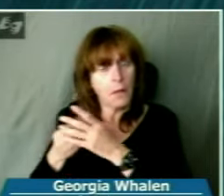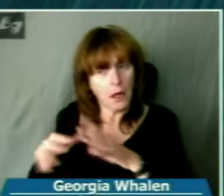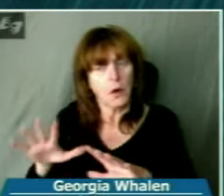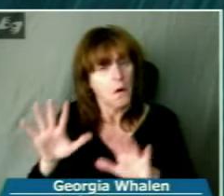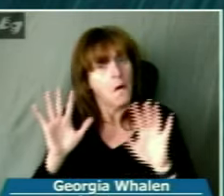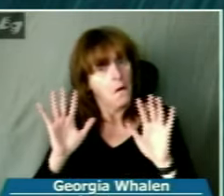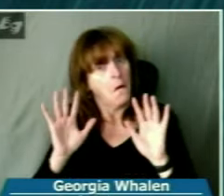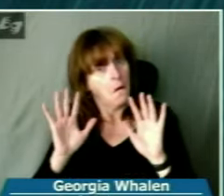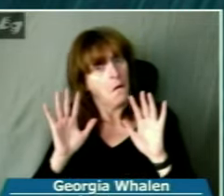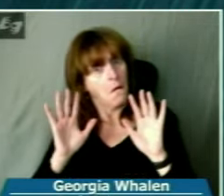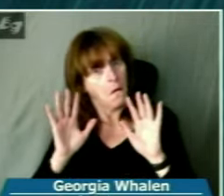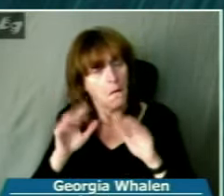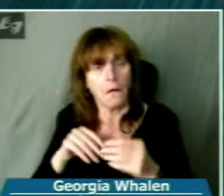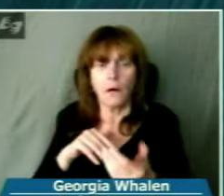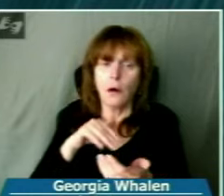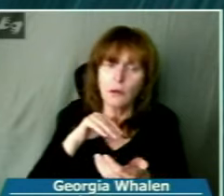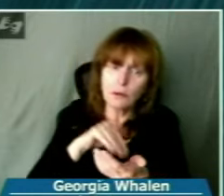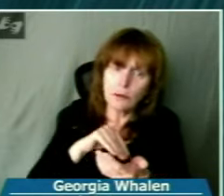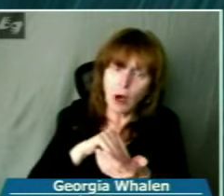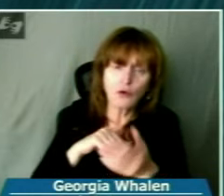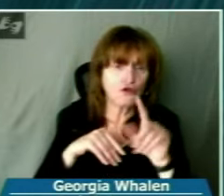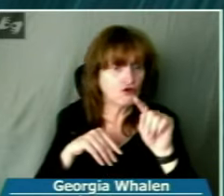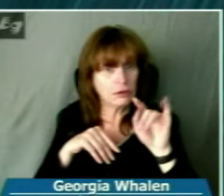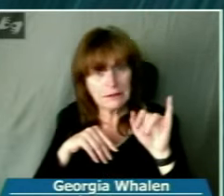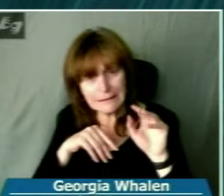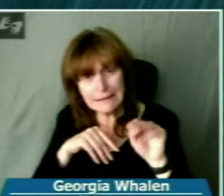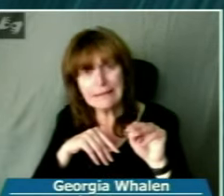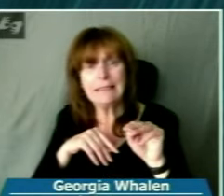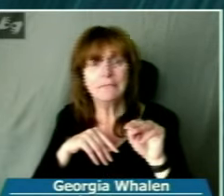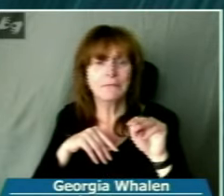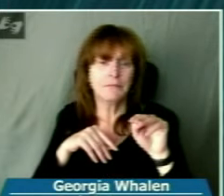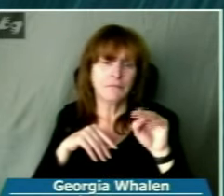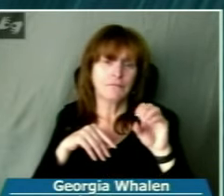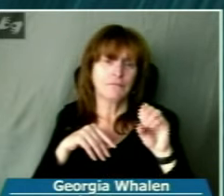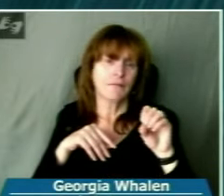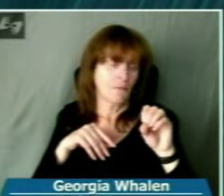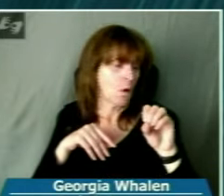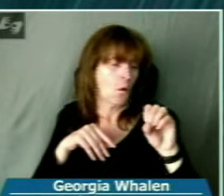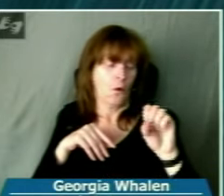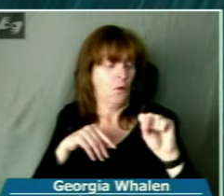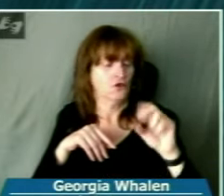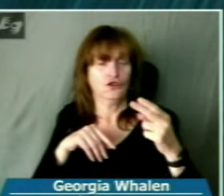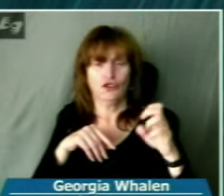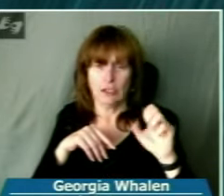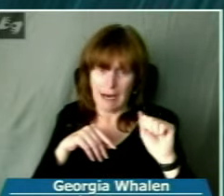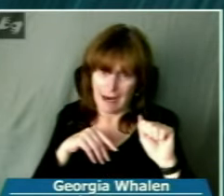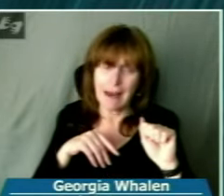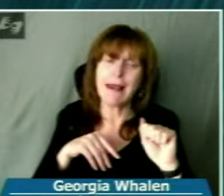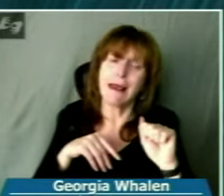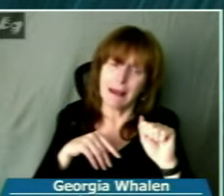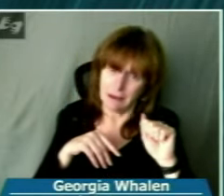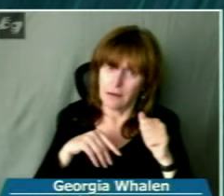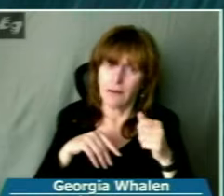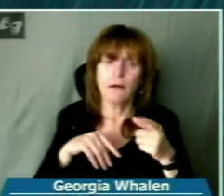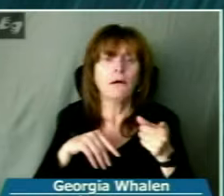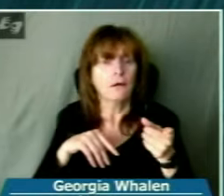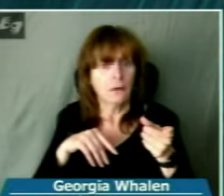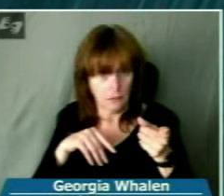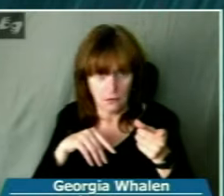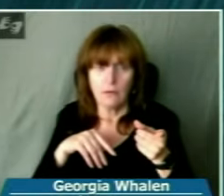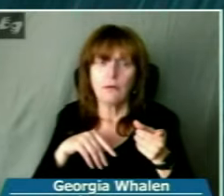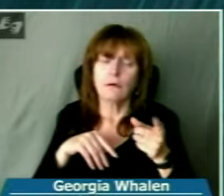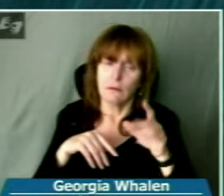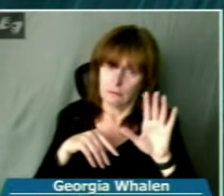Dr. Tim O'Shea in St. Joseph's Hospital by making sure that we're testing people in the shelter system every week. Not